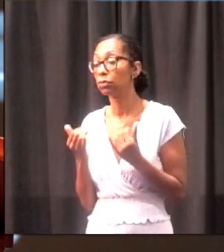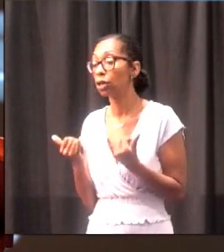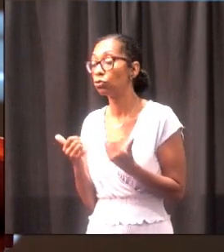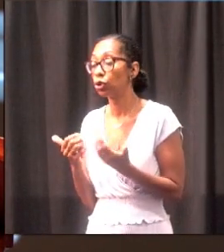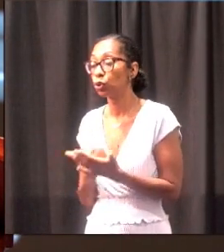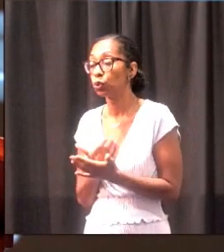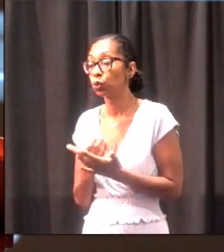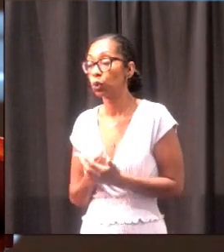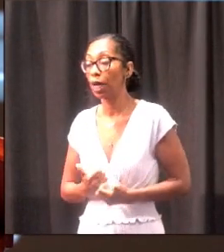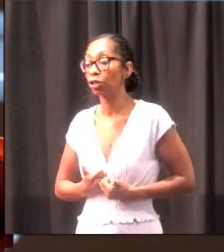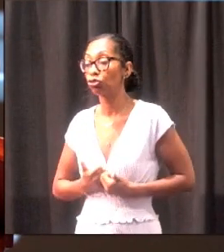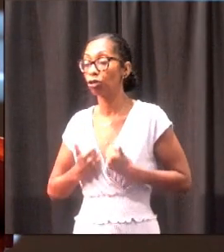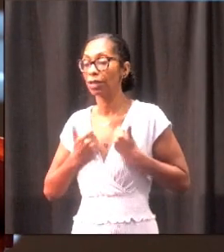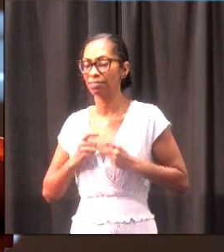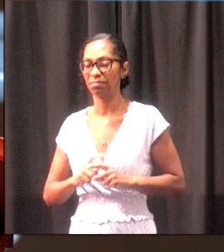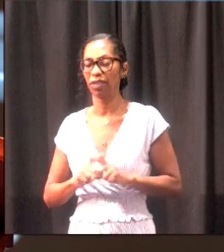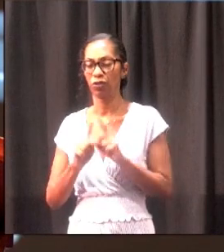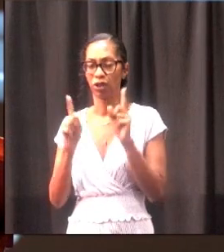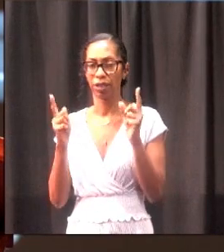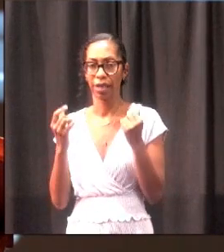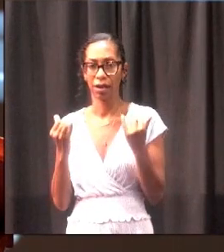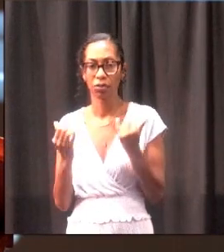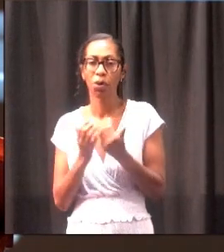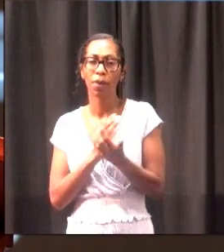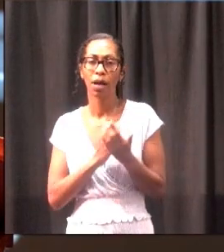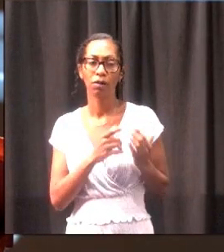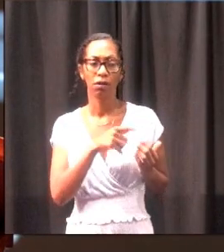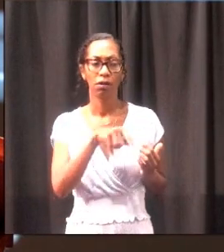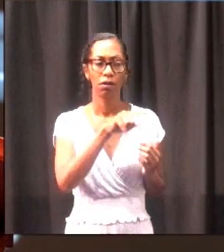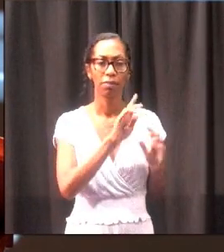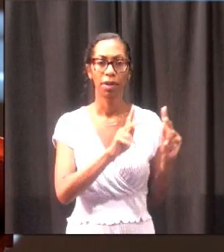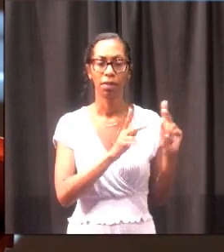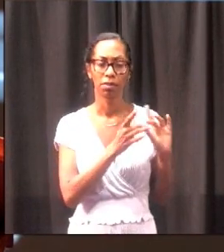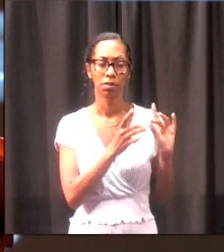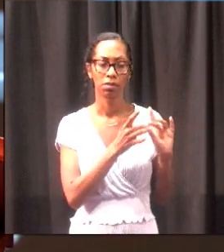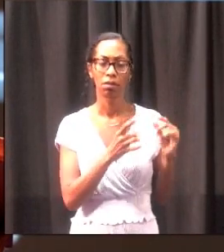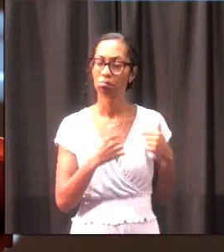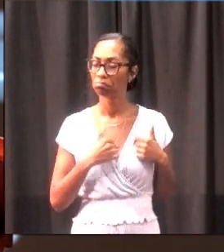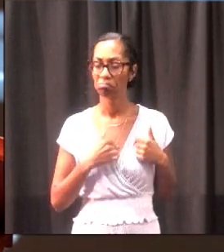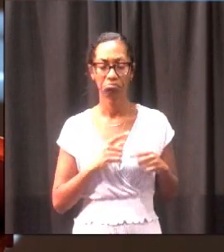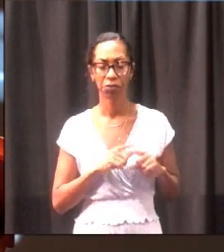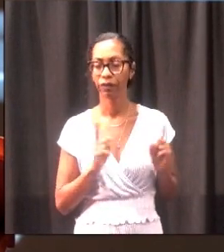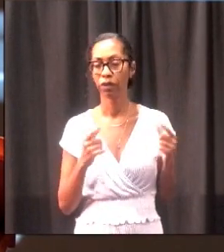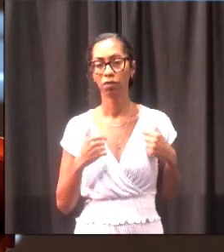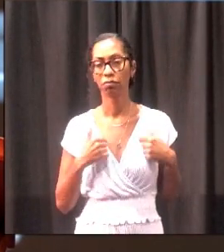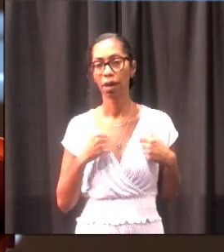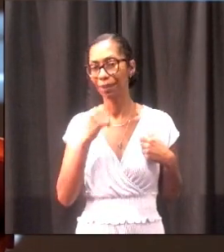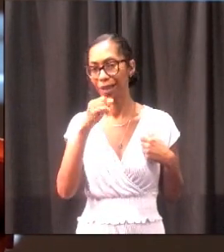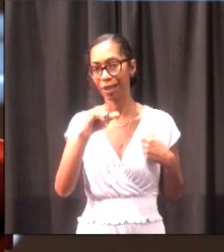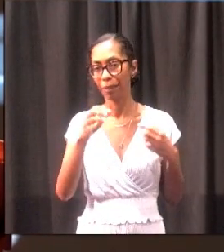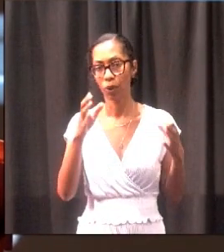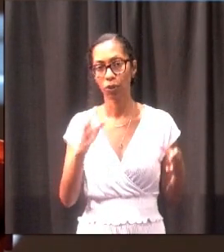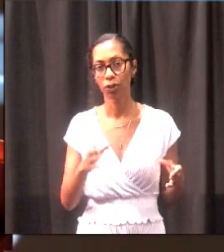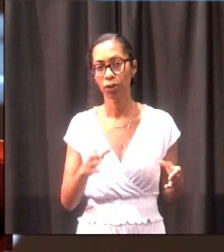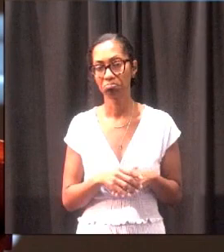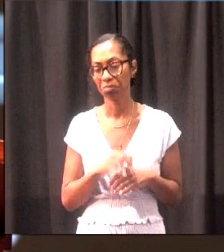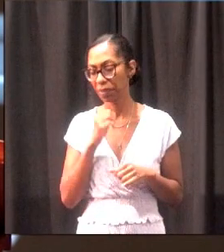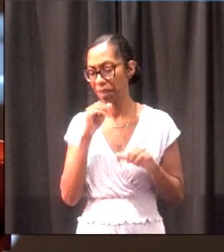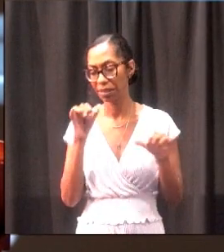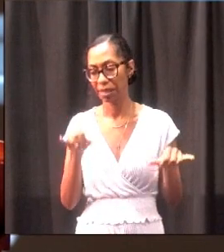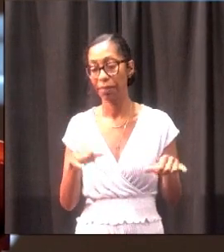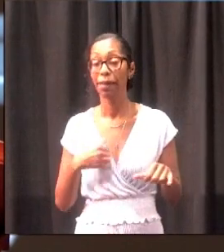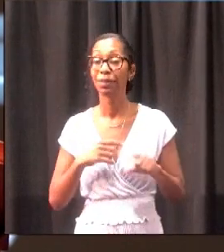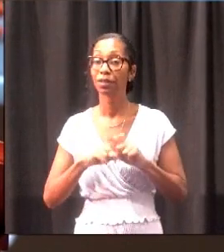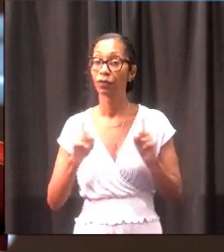not what I used to be, regardless of what people might say to me. I'm not that person anymore. I'm